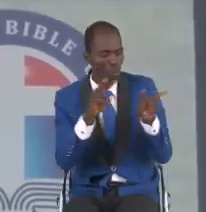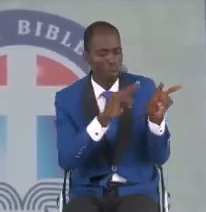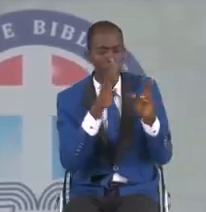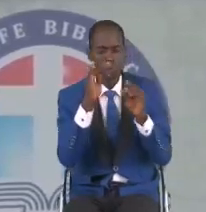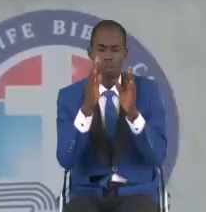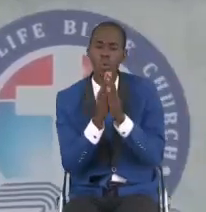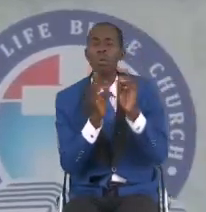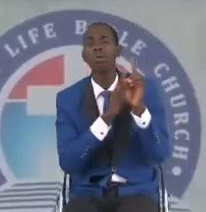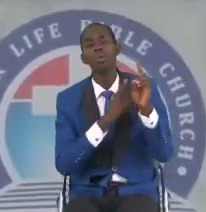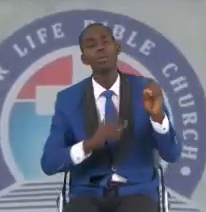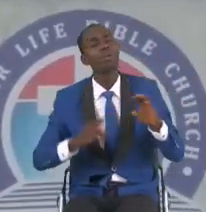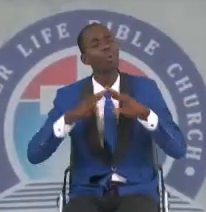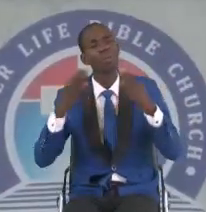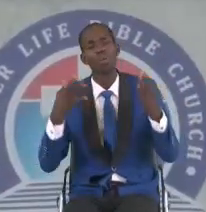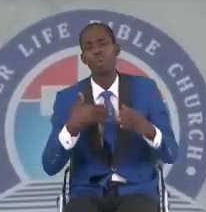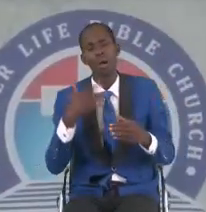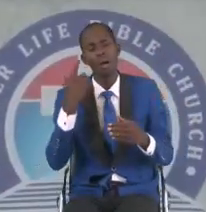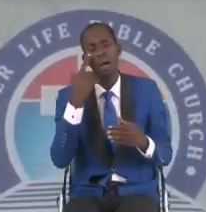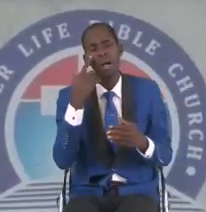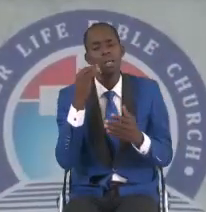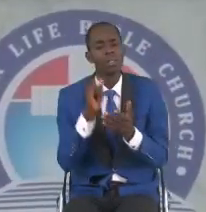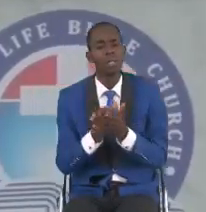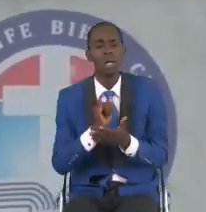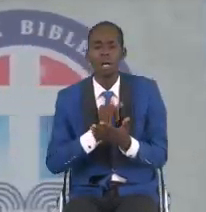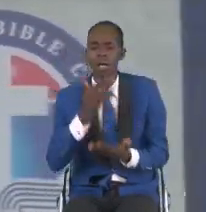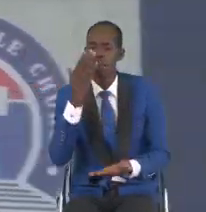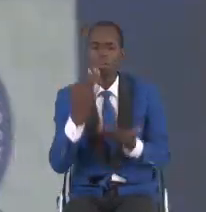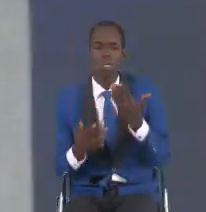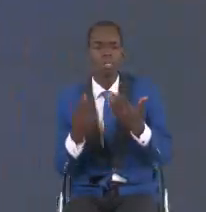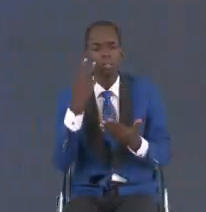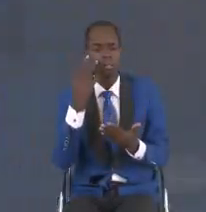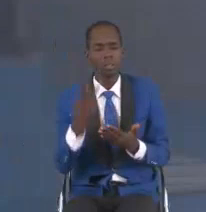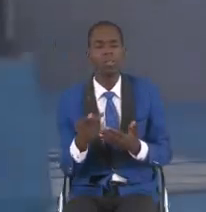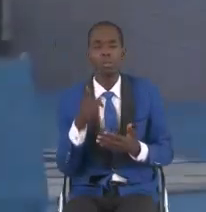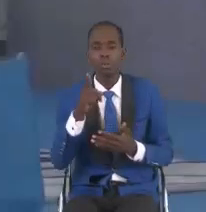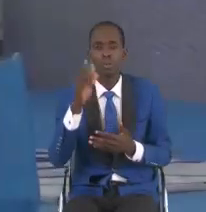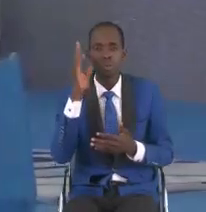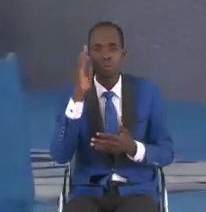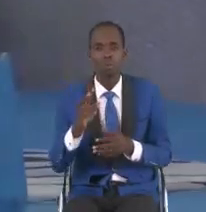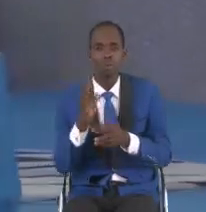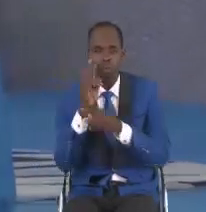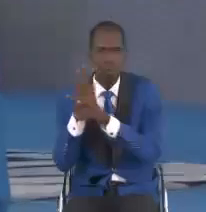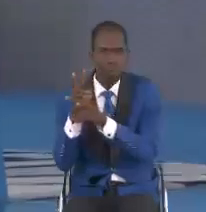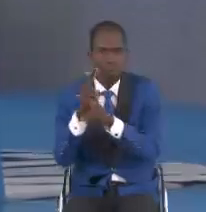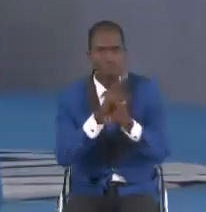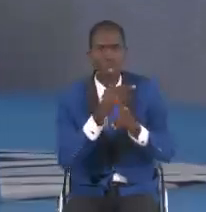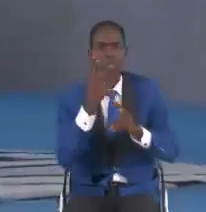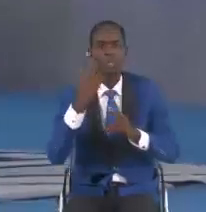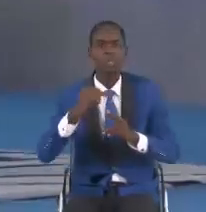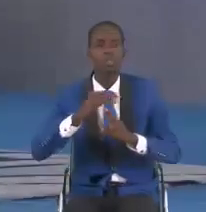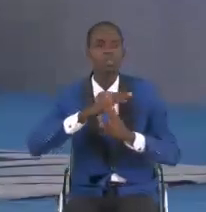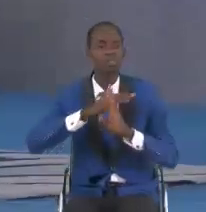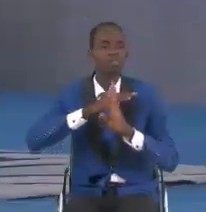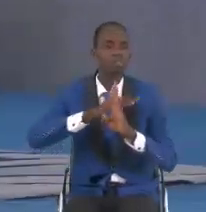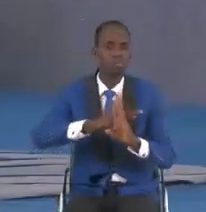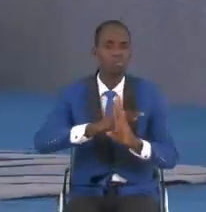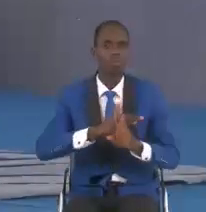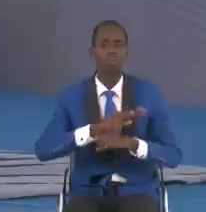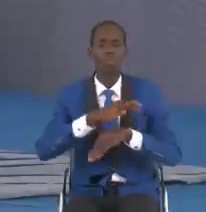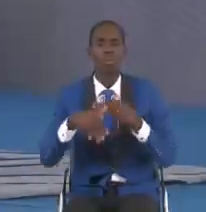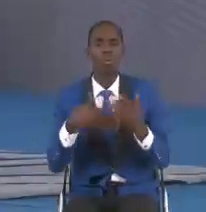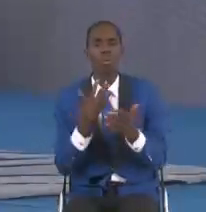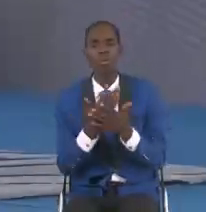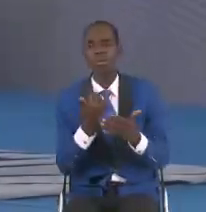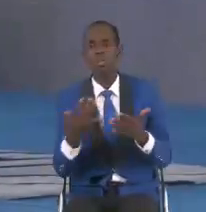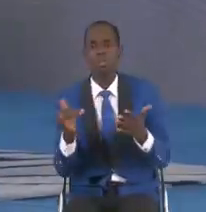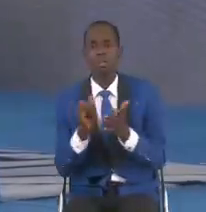eyes, Lord, that I may see. You will watch the stumbling blocks. You will watch all the obstacles. If you're